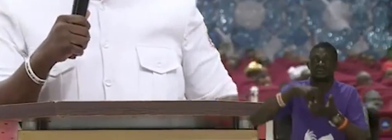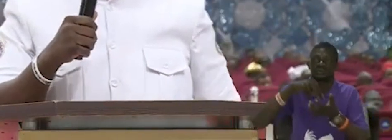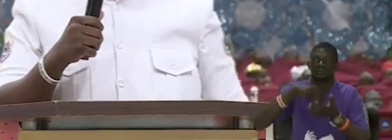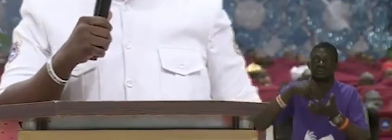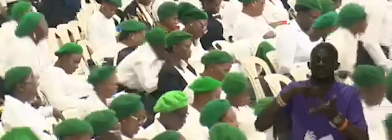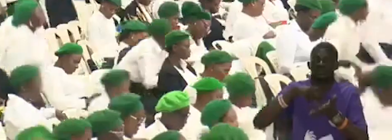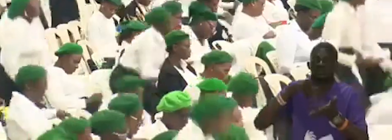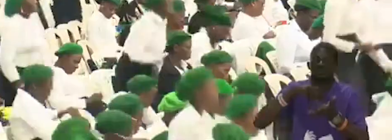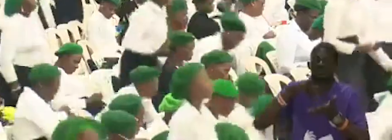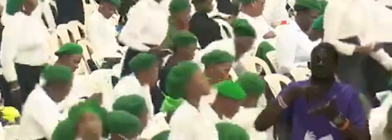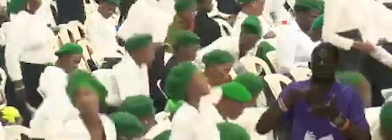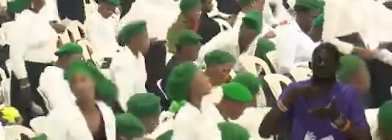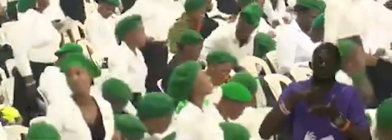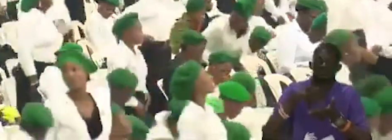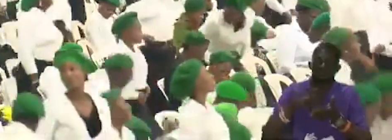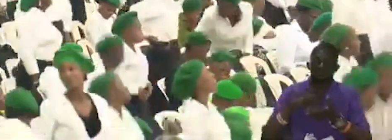quickly.